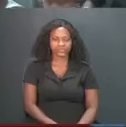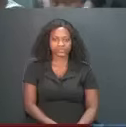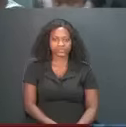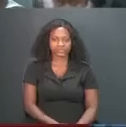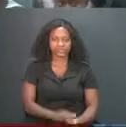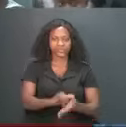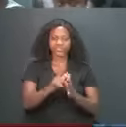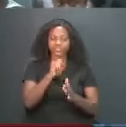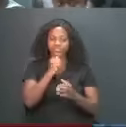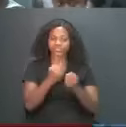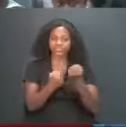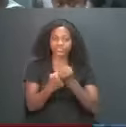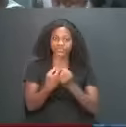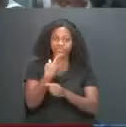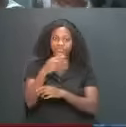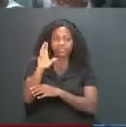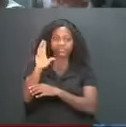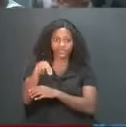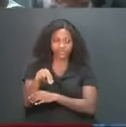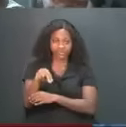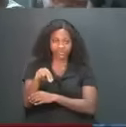Those against say no.